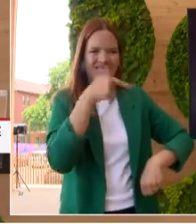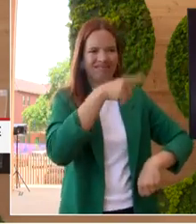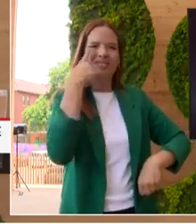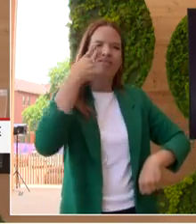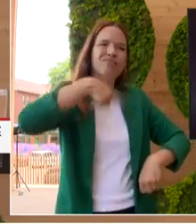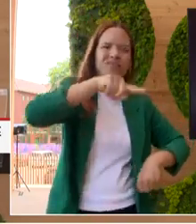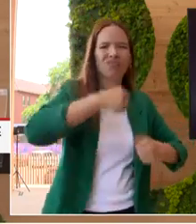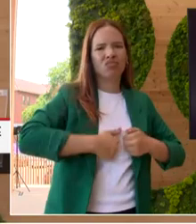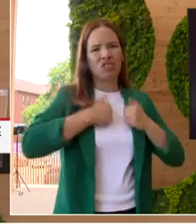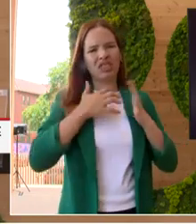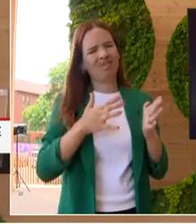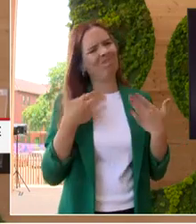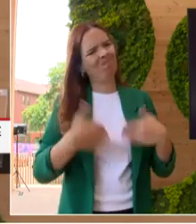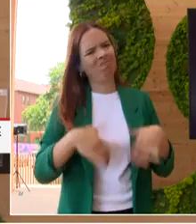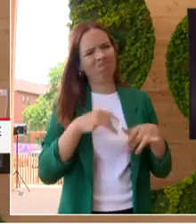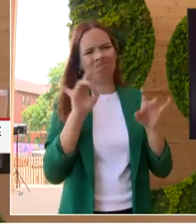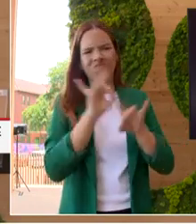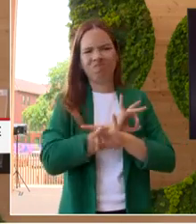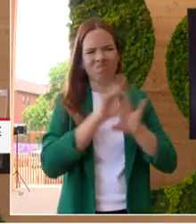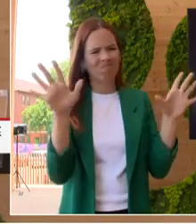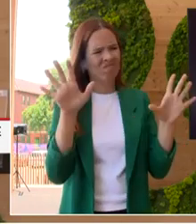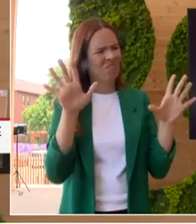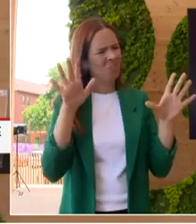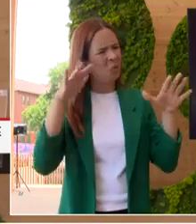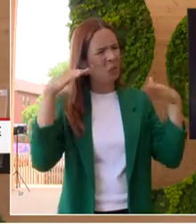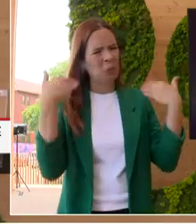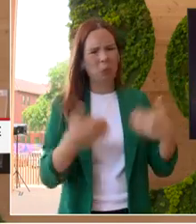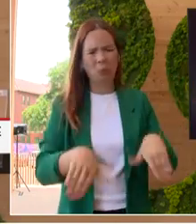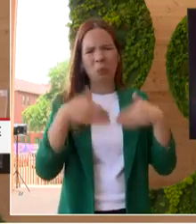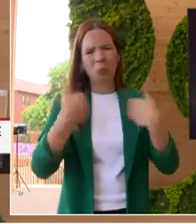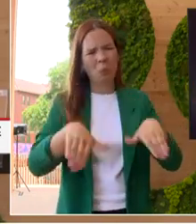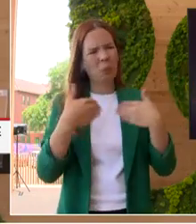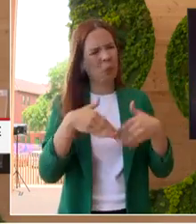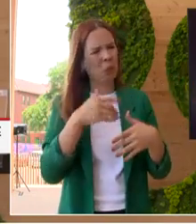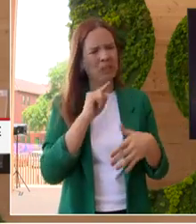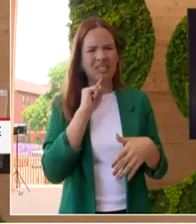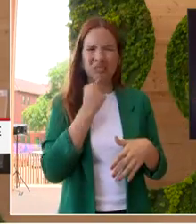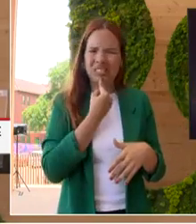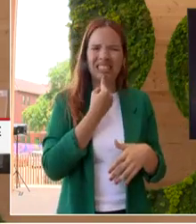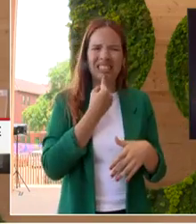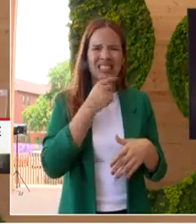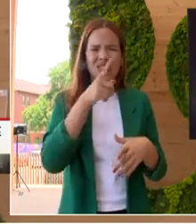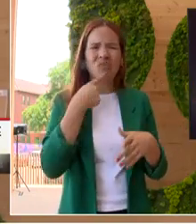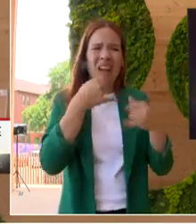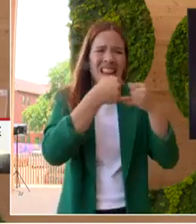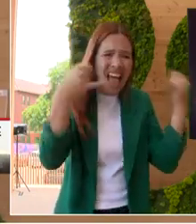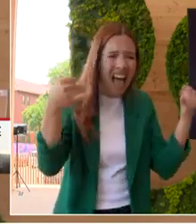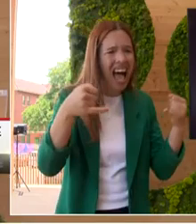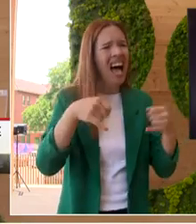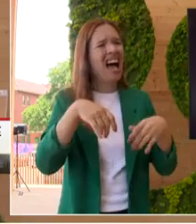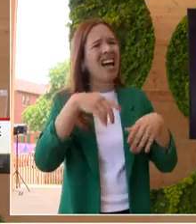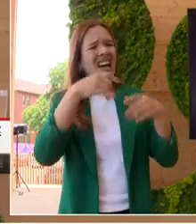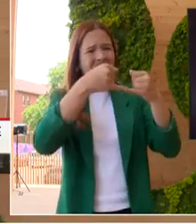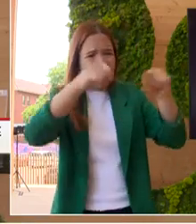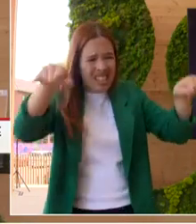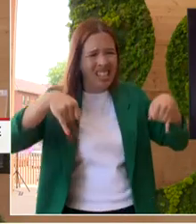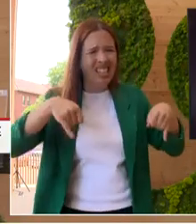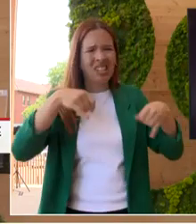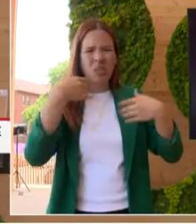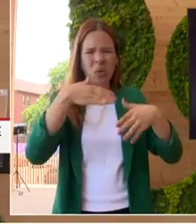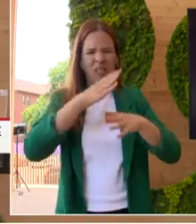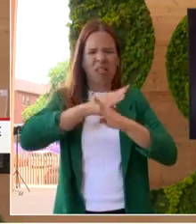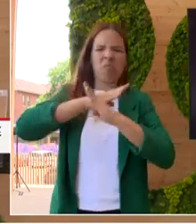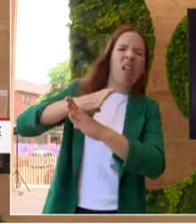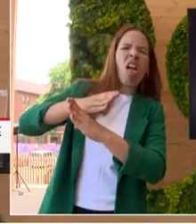after World War II. And this neighborhood has been historically redlined and greenlined, denying its residents opportunity for